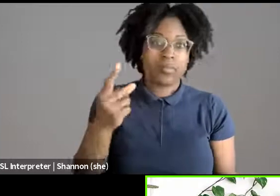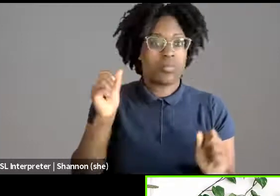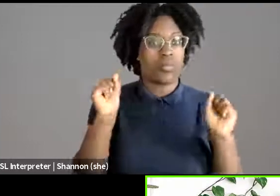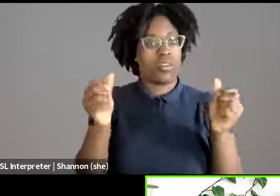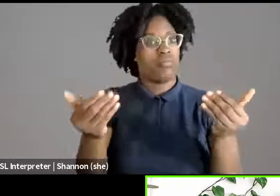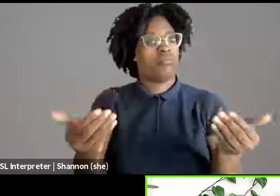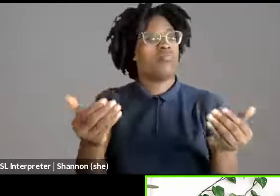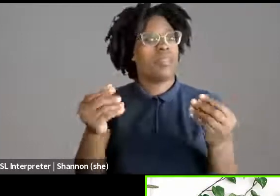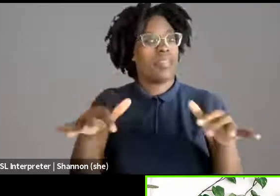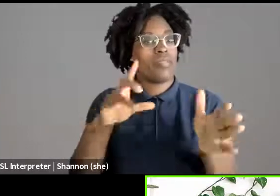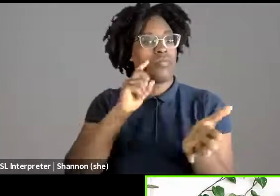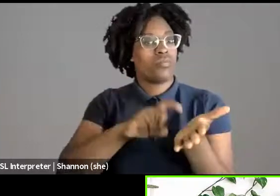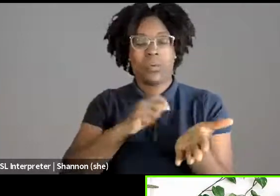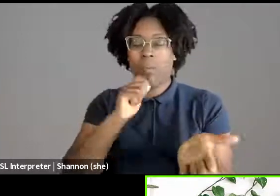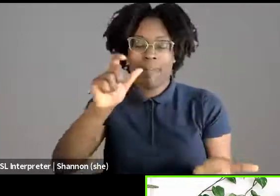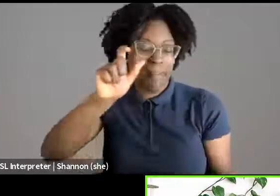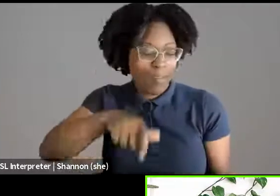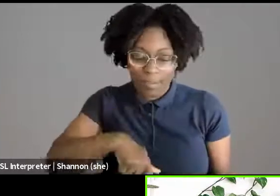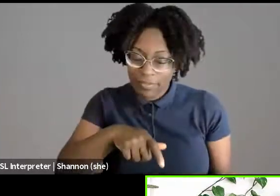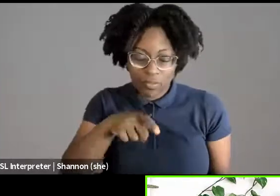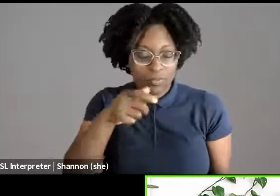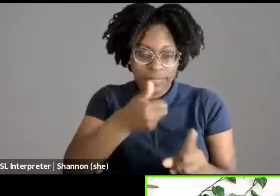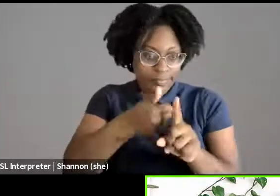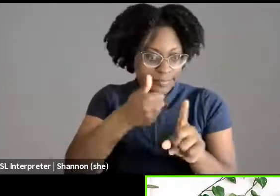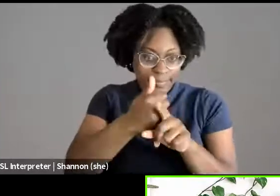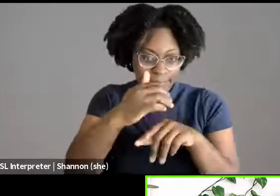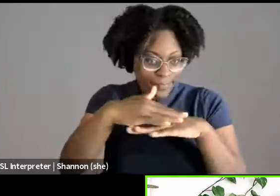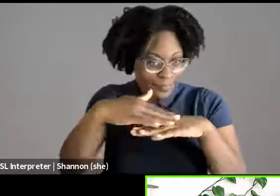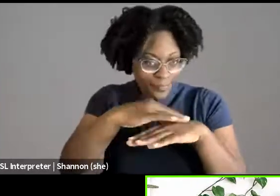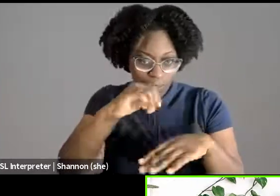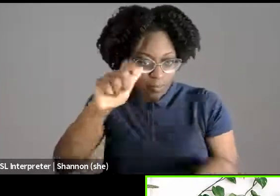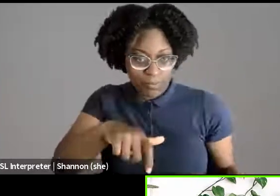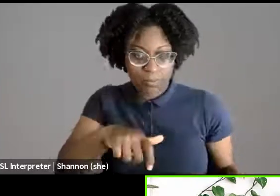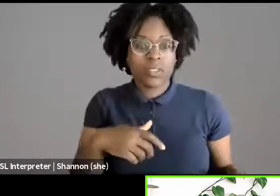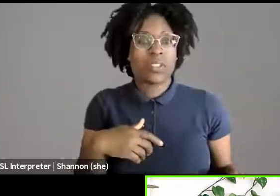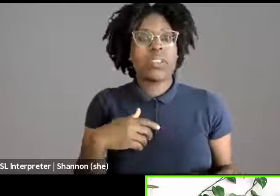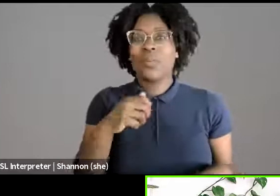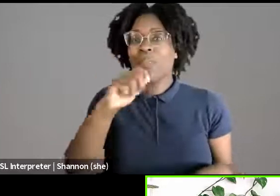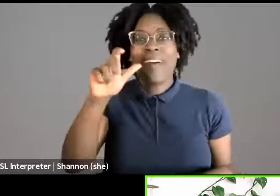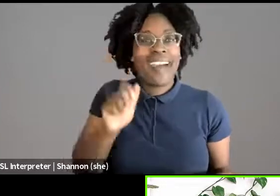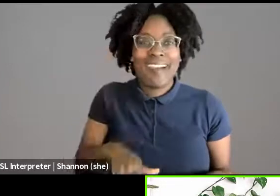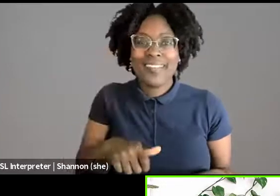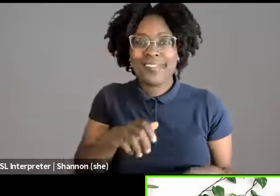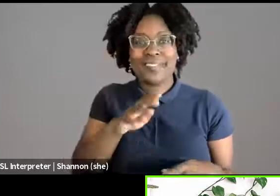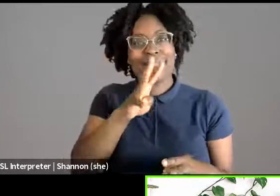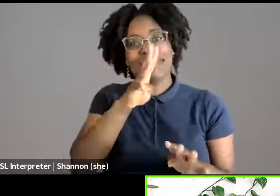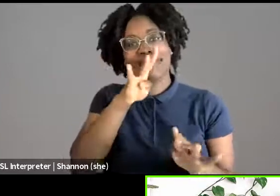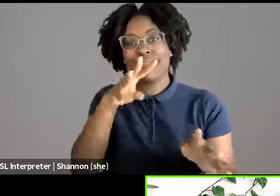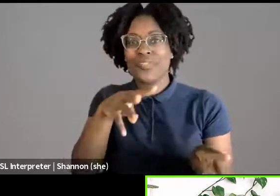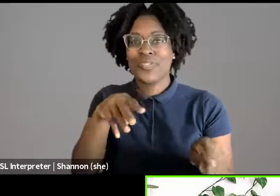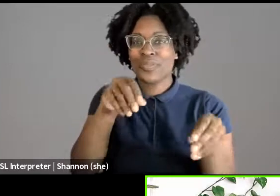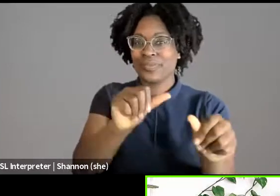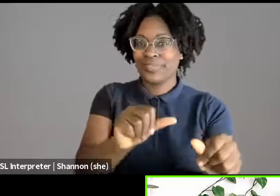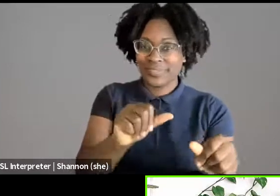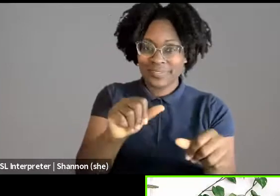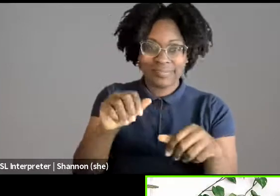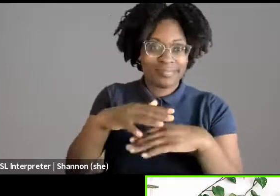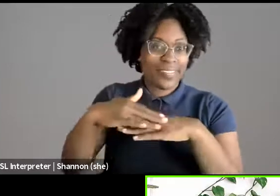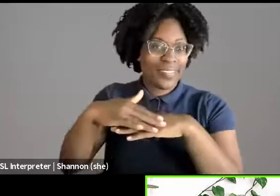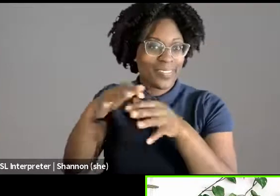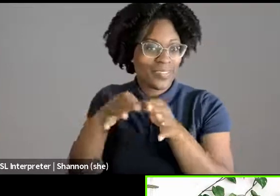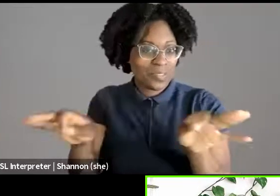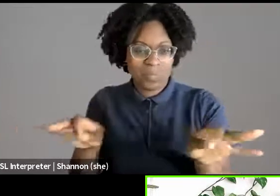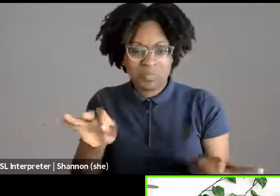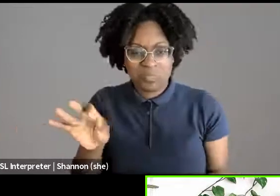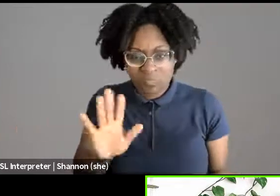have to speak a Native language in order to do a land acknowledgement. You merely have to honor and pay respect